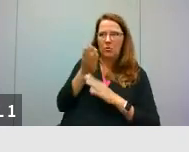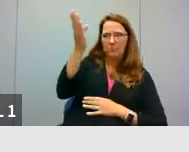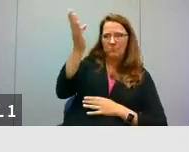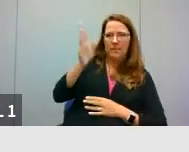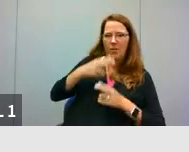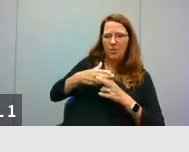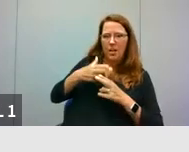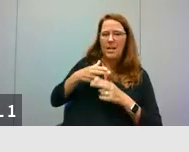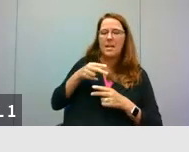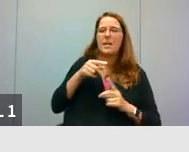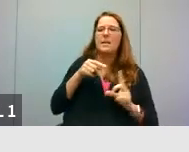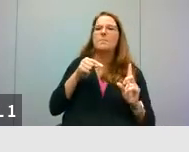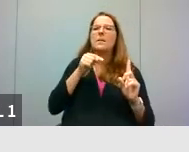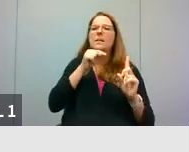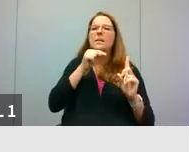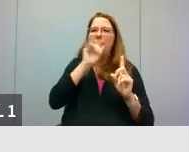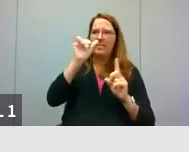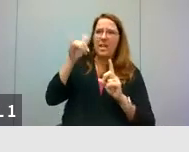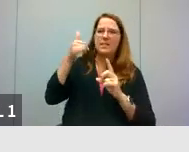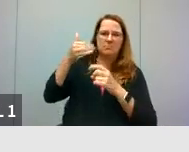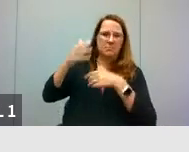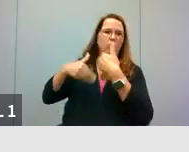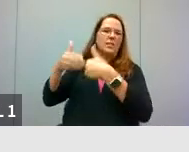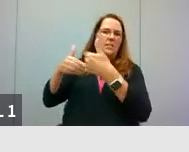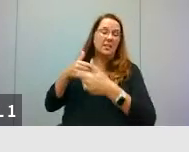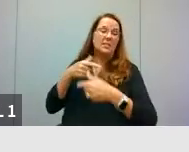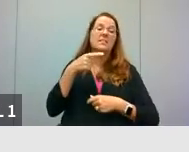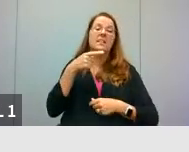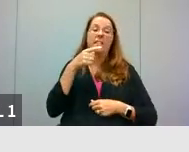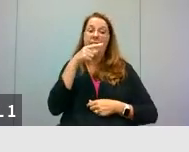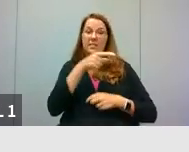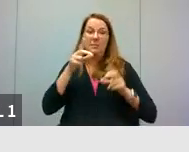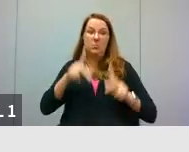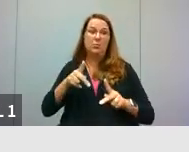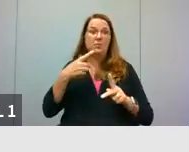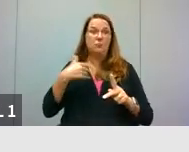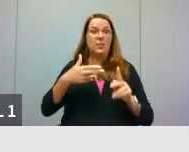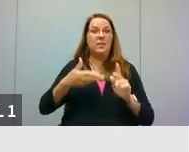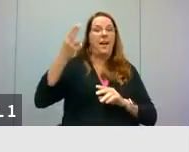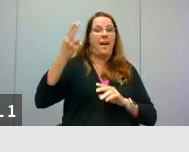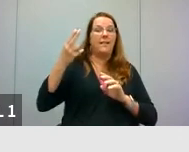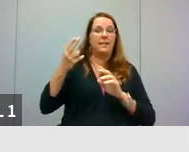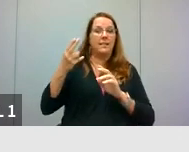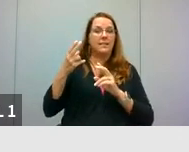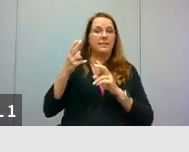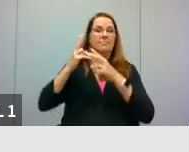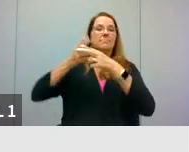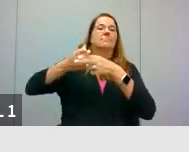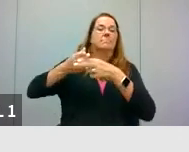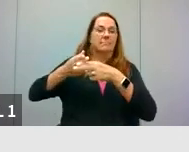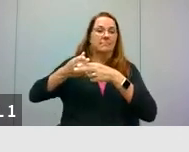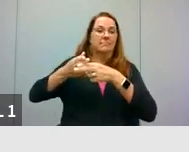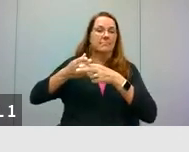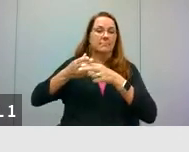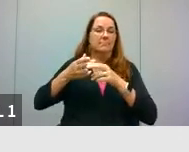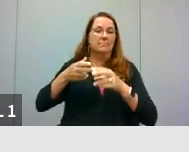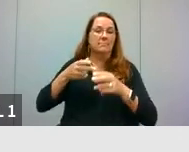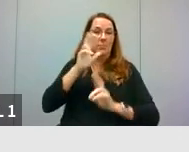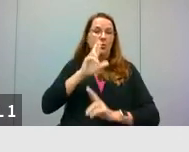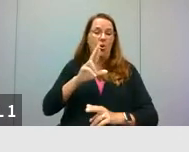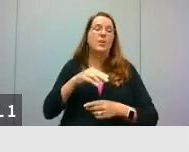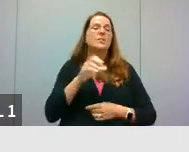that is in the process, and they come very highly regarded, and so we will keep you up on that. That is the only